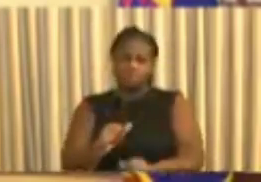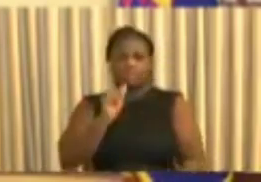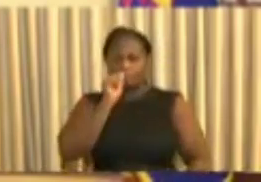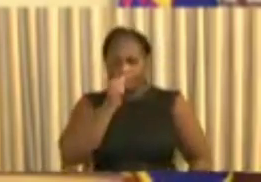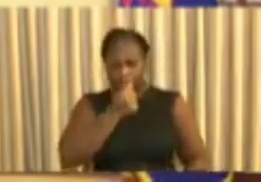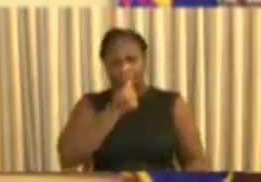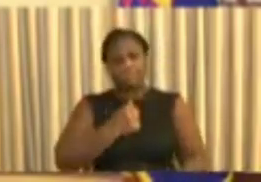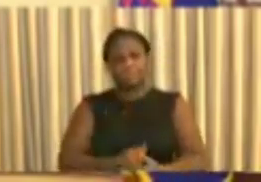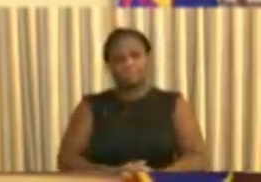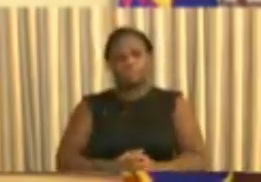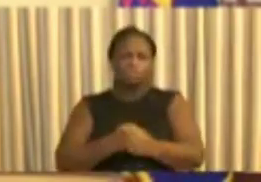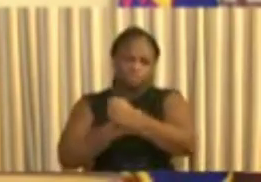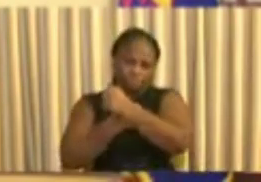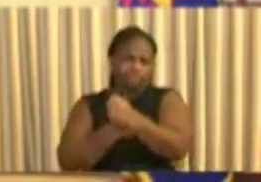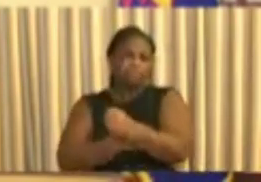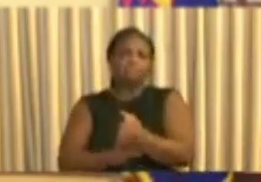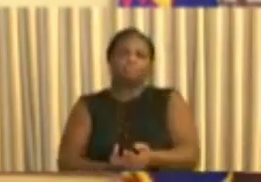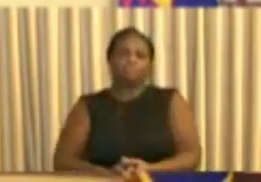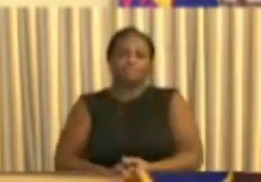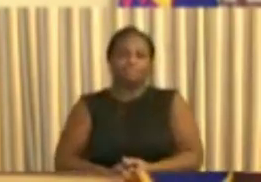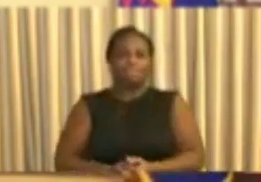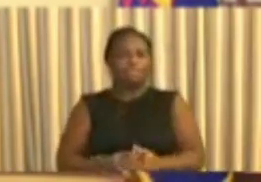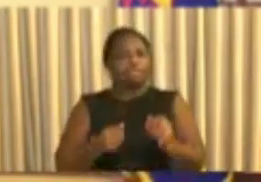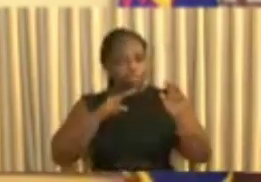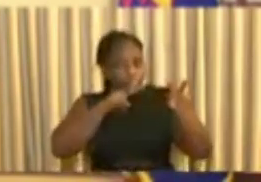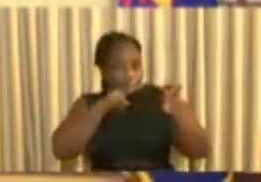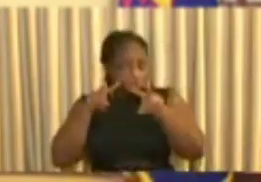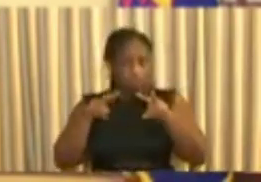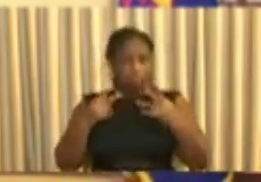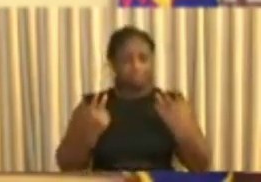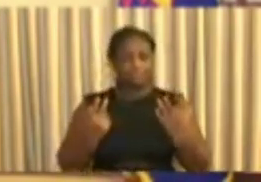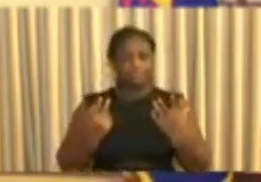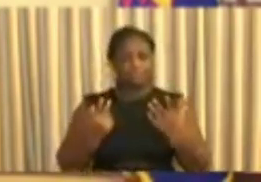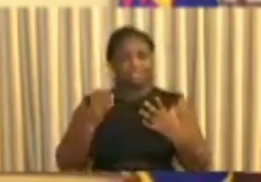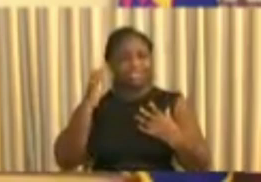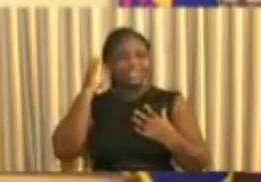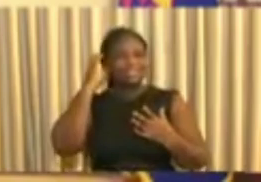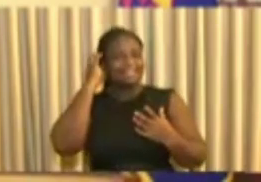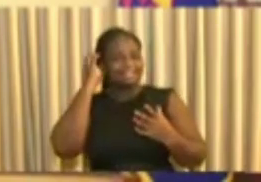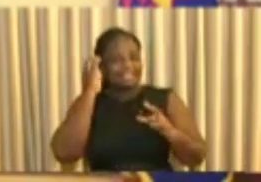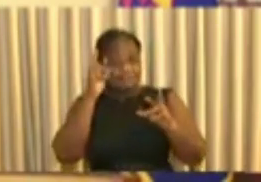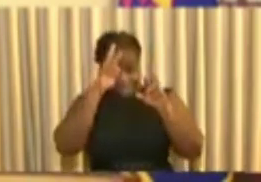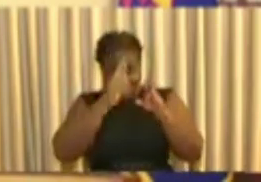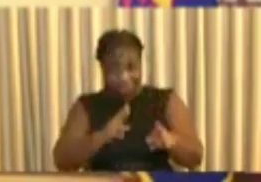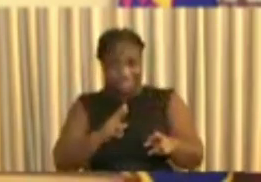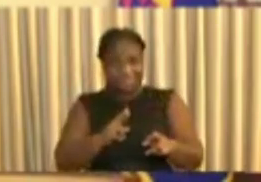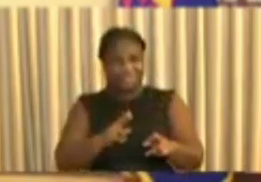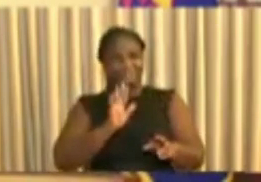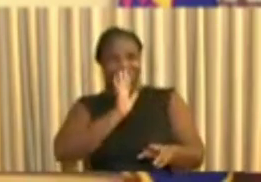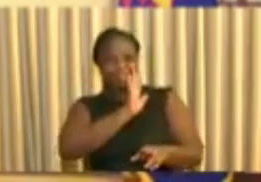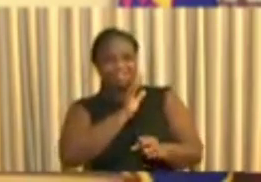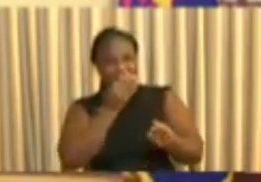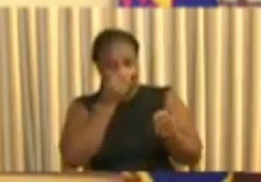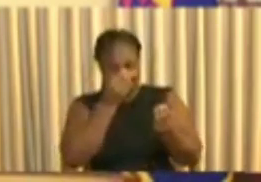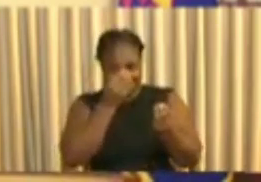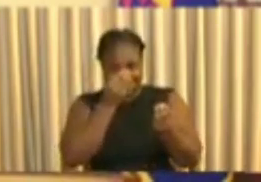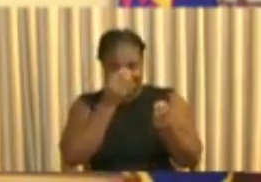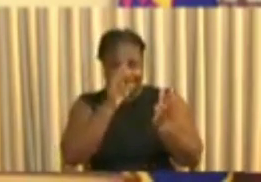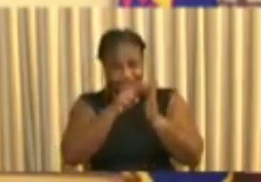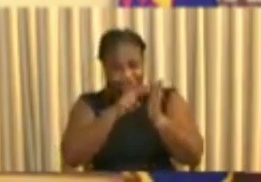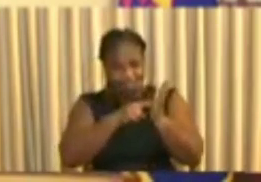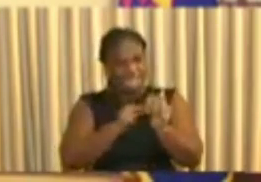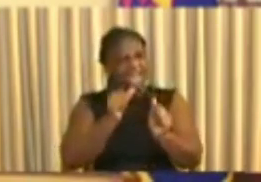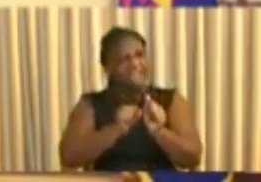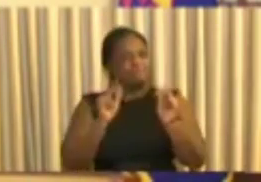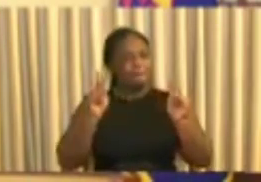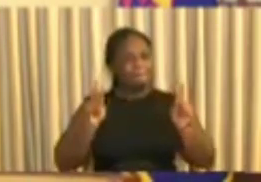patience, support, vigilance, and adherence to the measures. Let each one